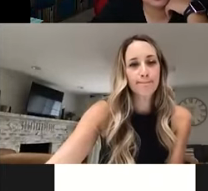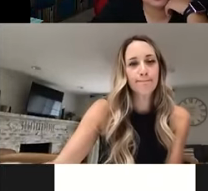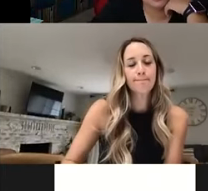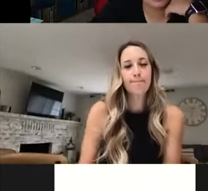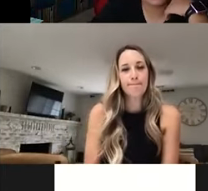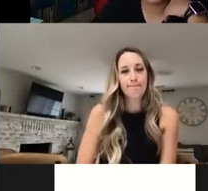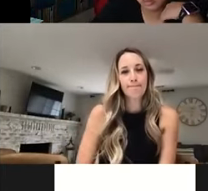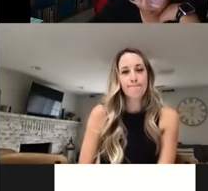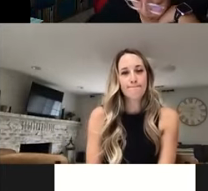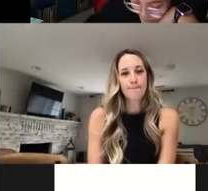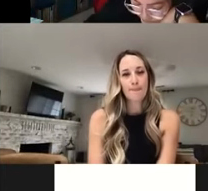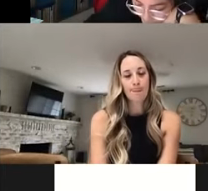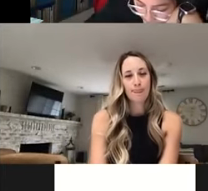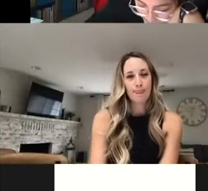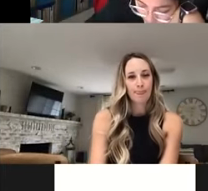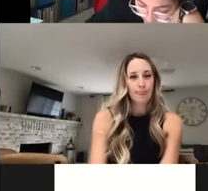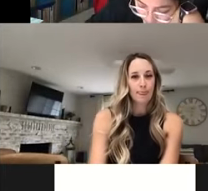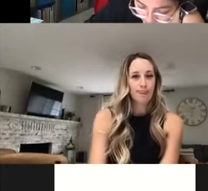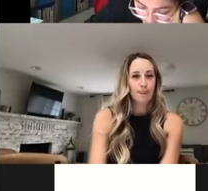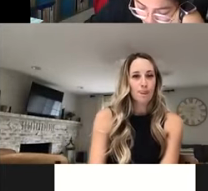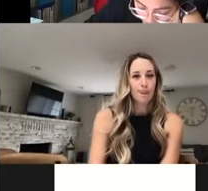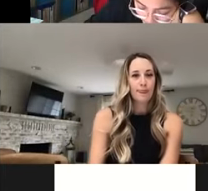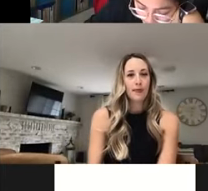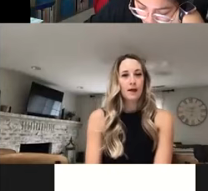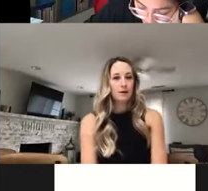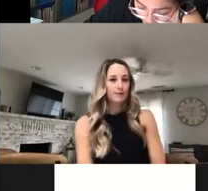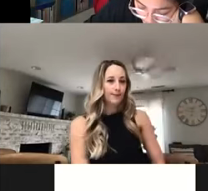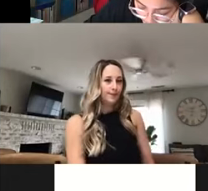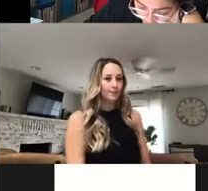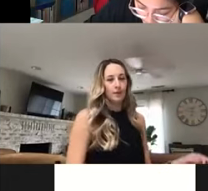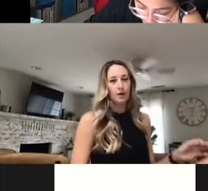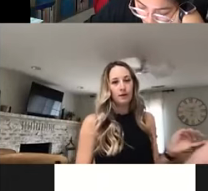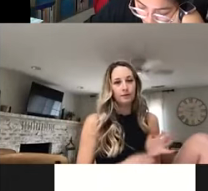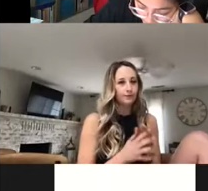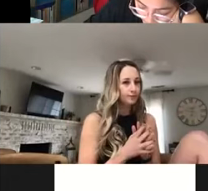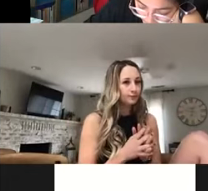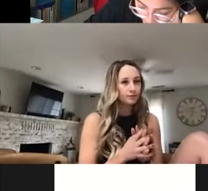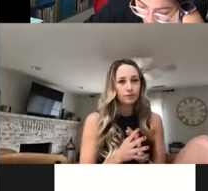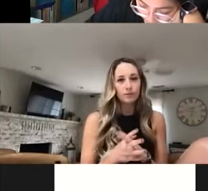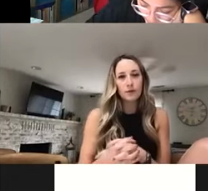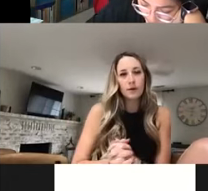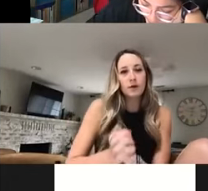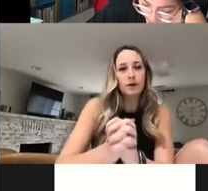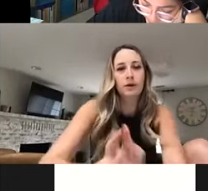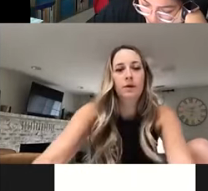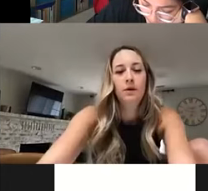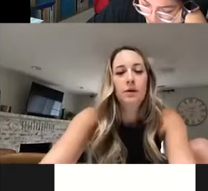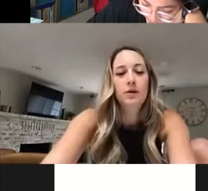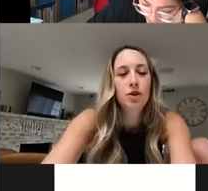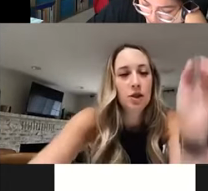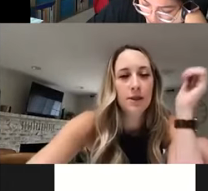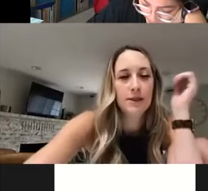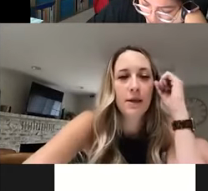No. Only one, and that one has to have the specific anticodon. And what would we need that specific anticodon to be?